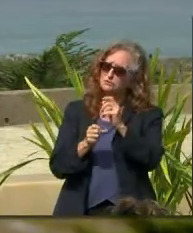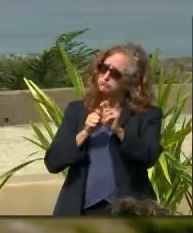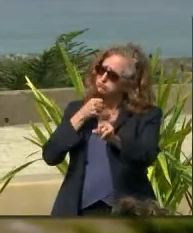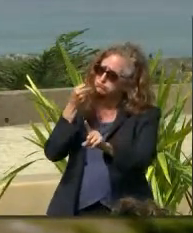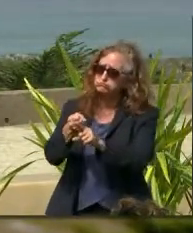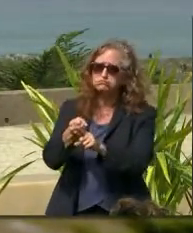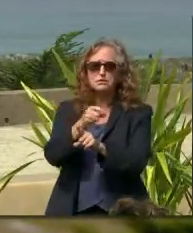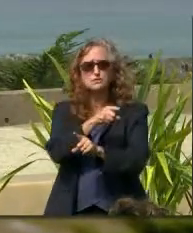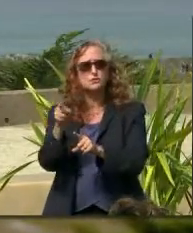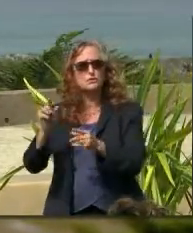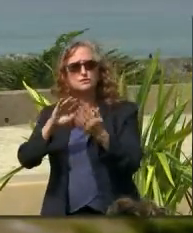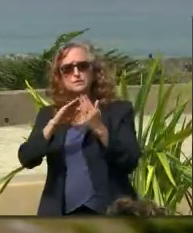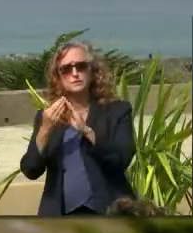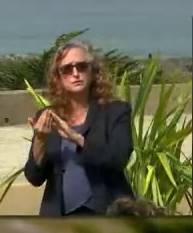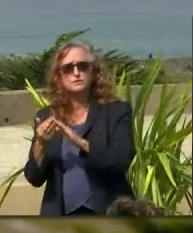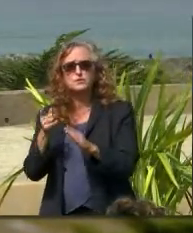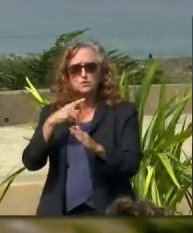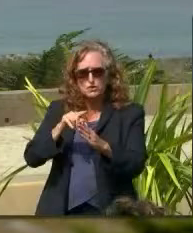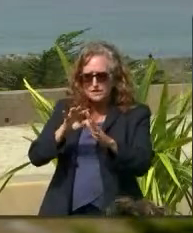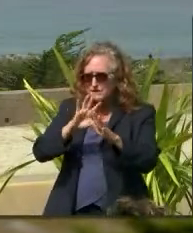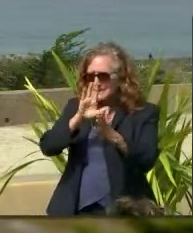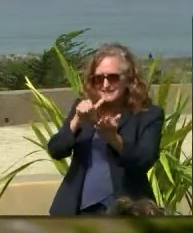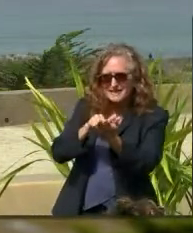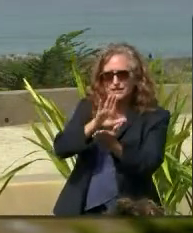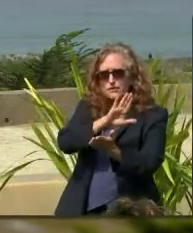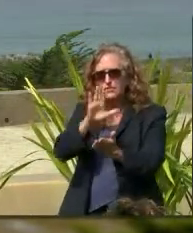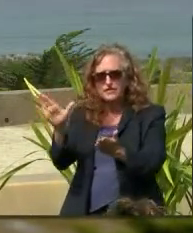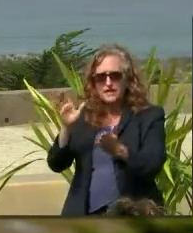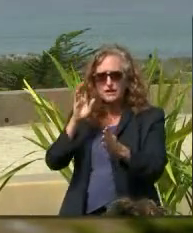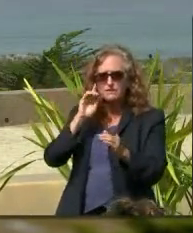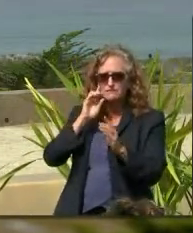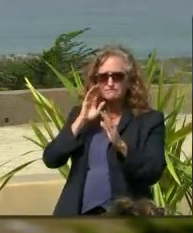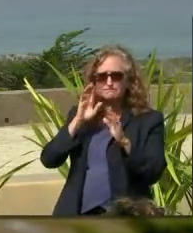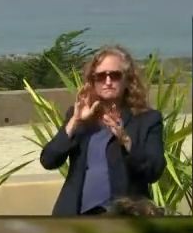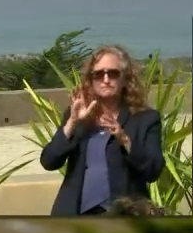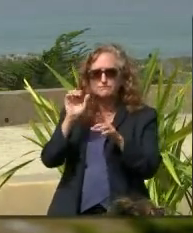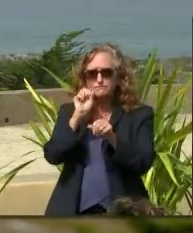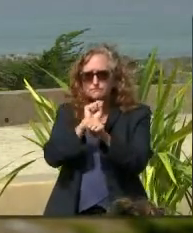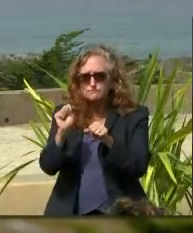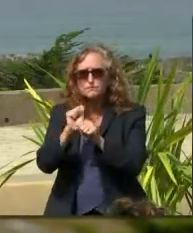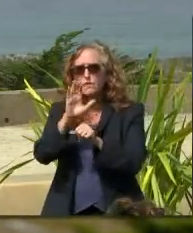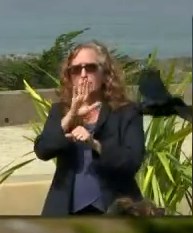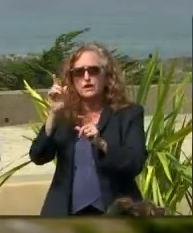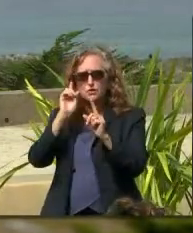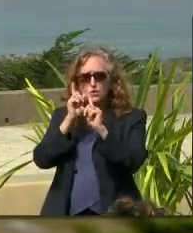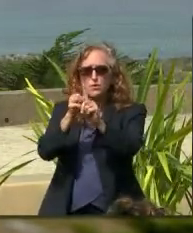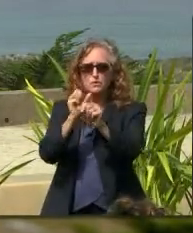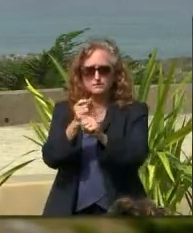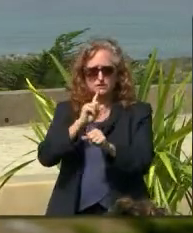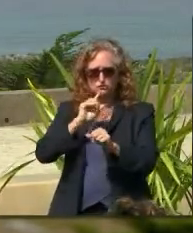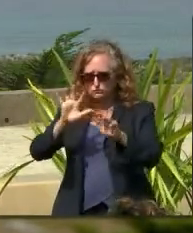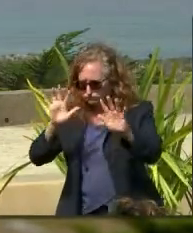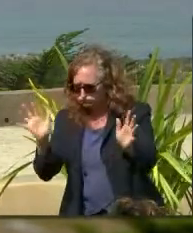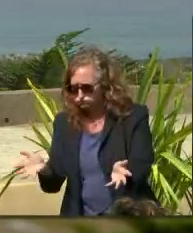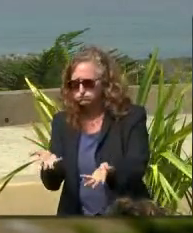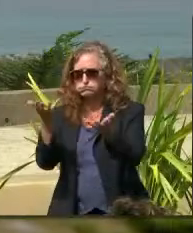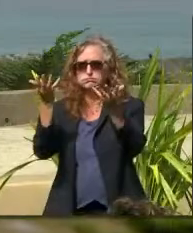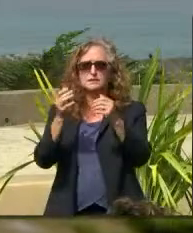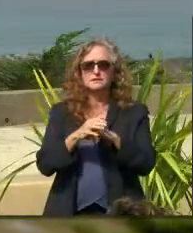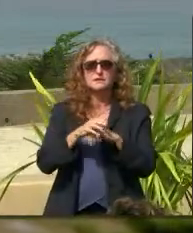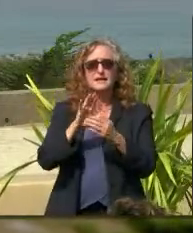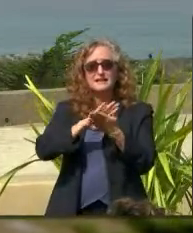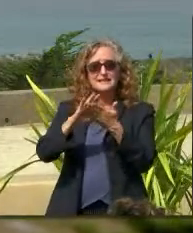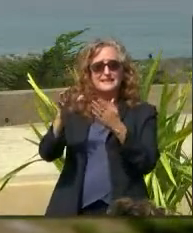at the same time, we're preparing Oregon for the clean energy economy of the future.